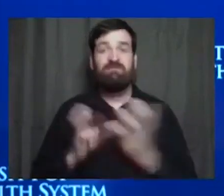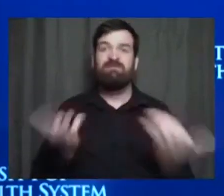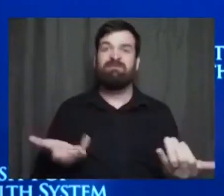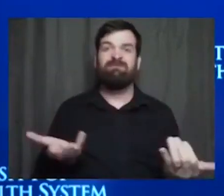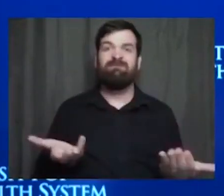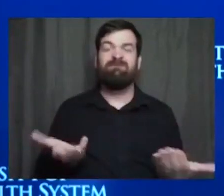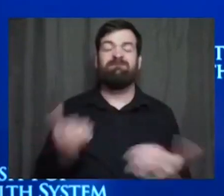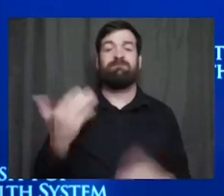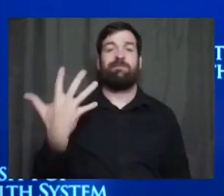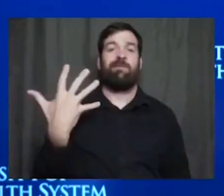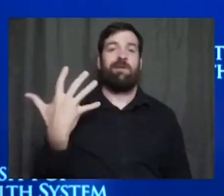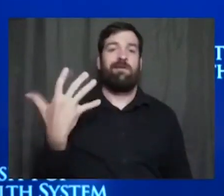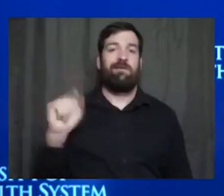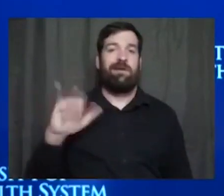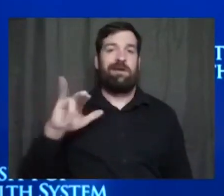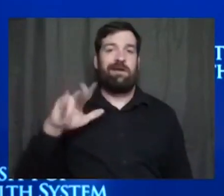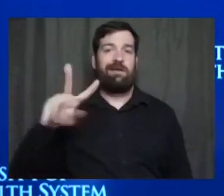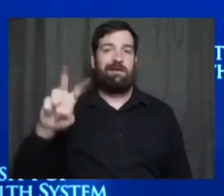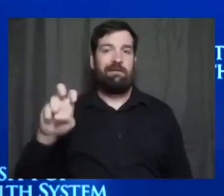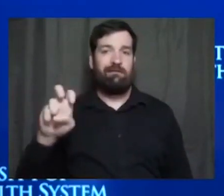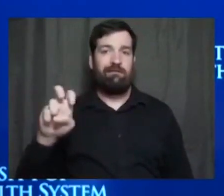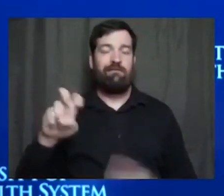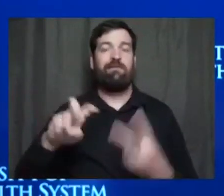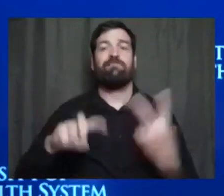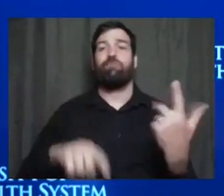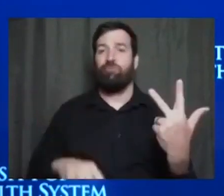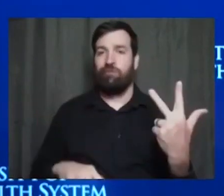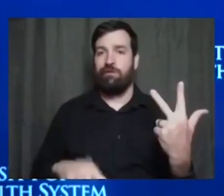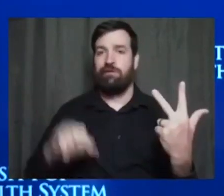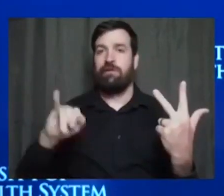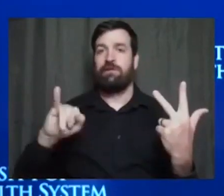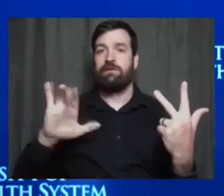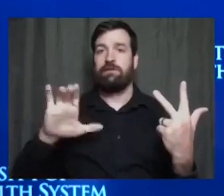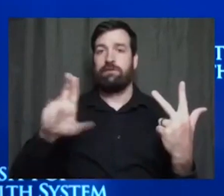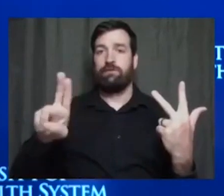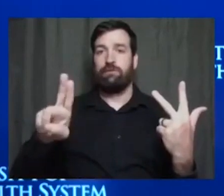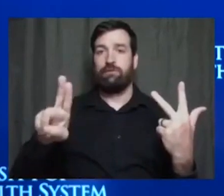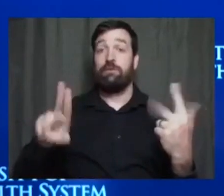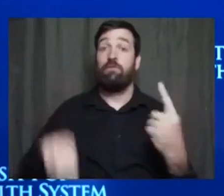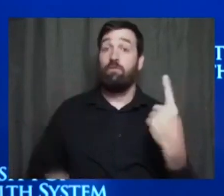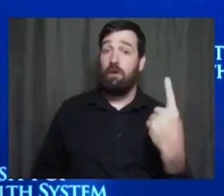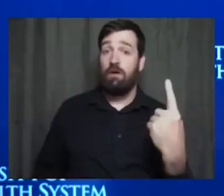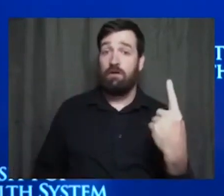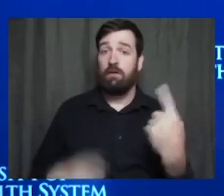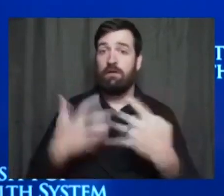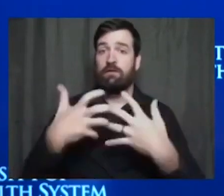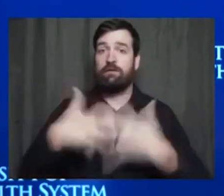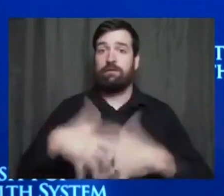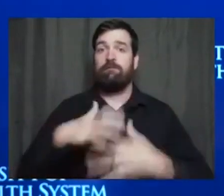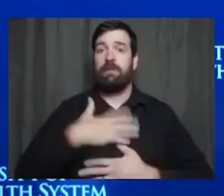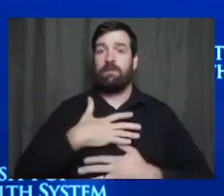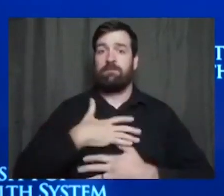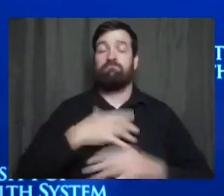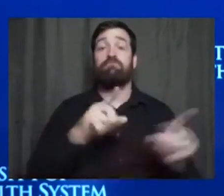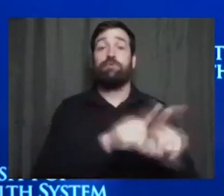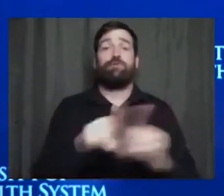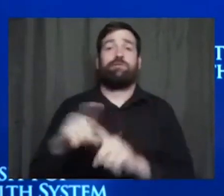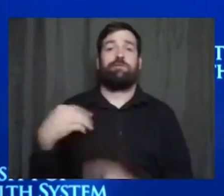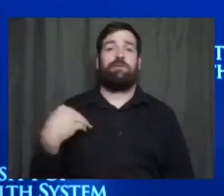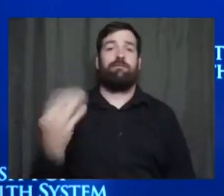active infections, with 3 in the ICU and 1 of those on the ventilator. We also have 4